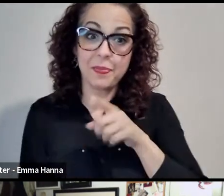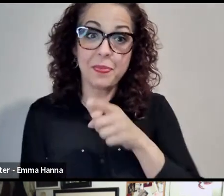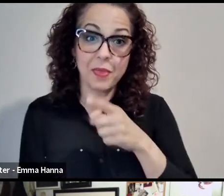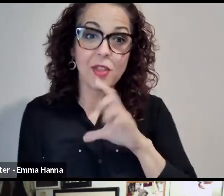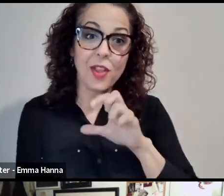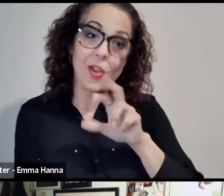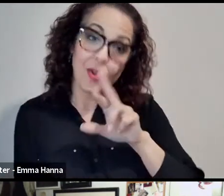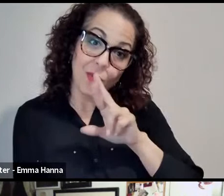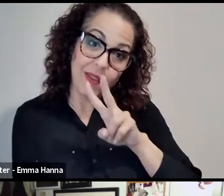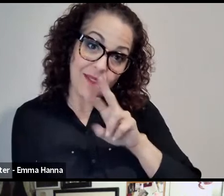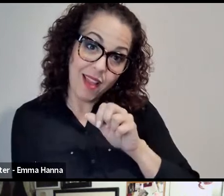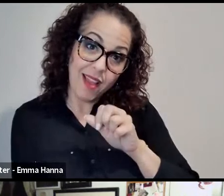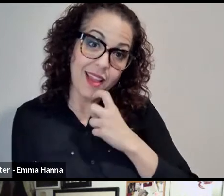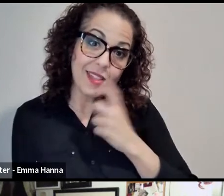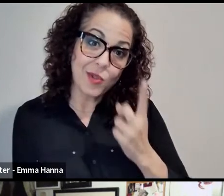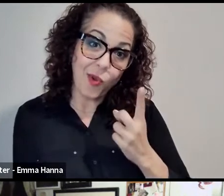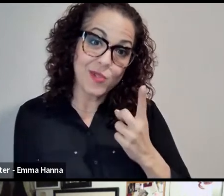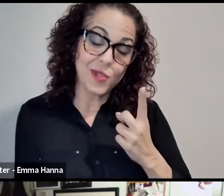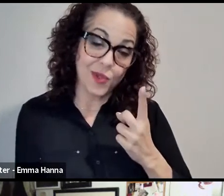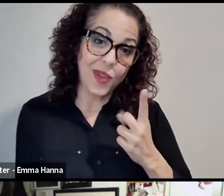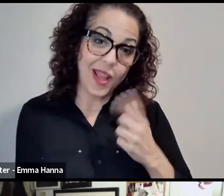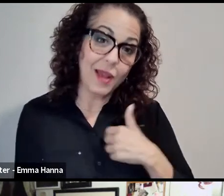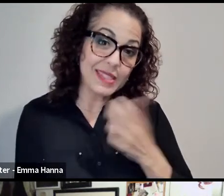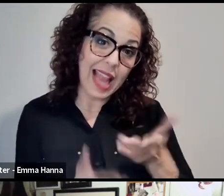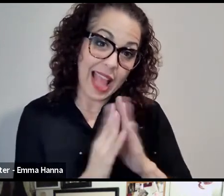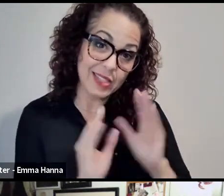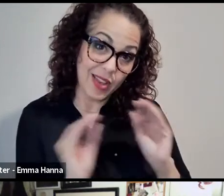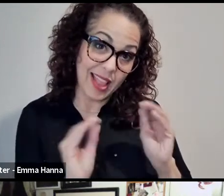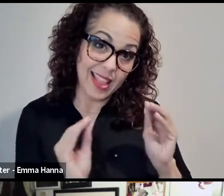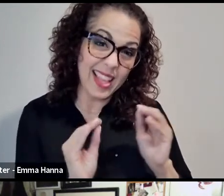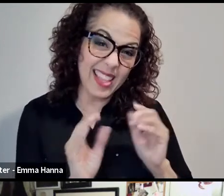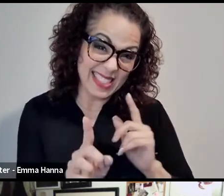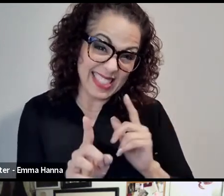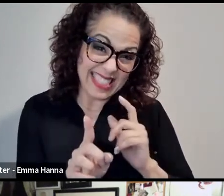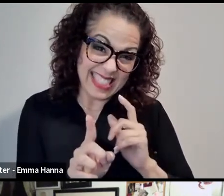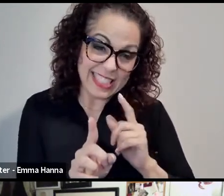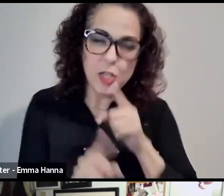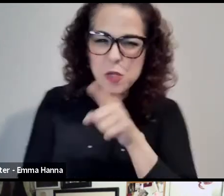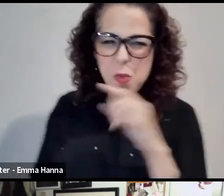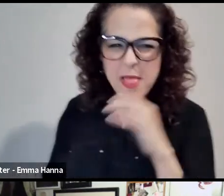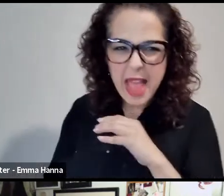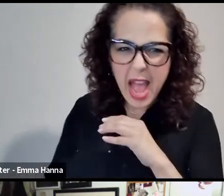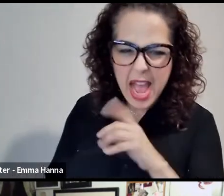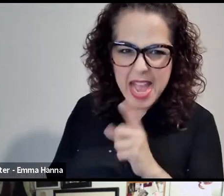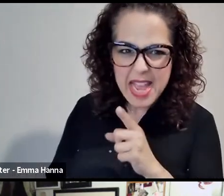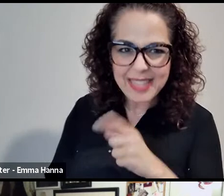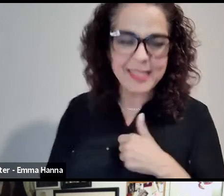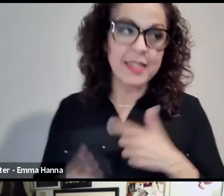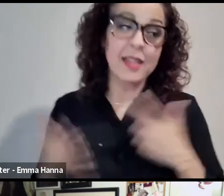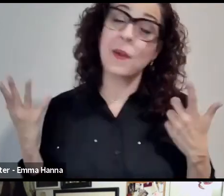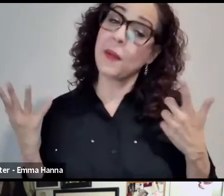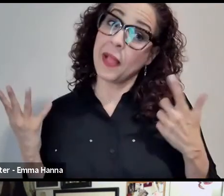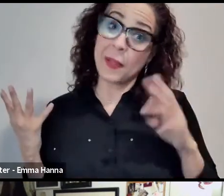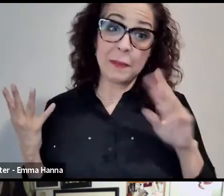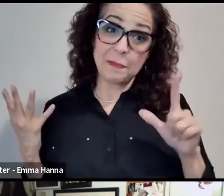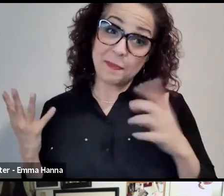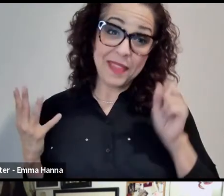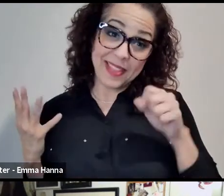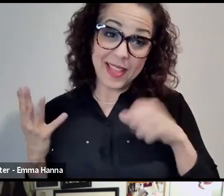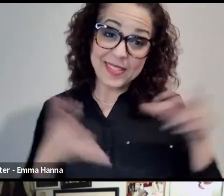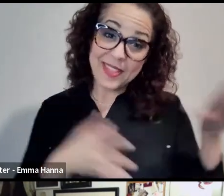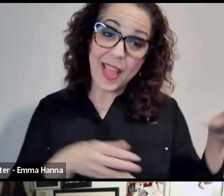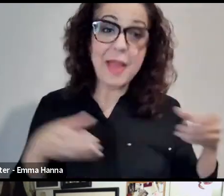Reva. You lied, huh? But if you have the book handy. Just happened now.